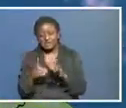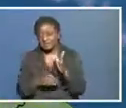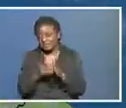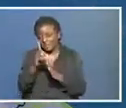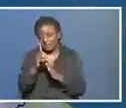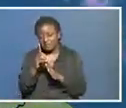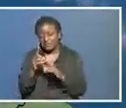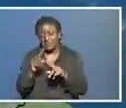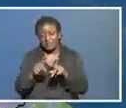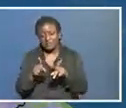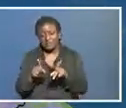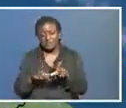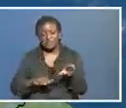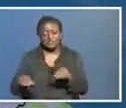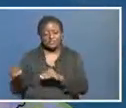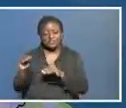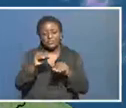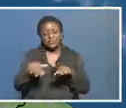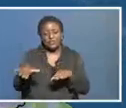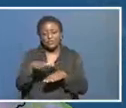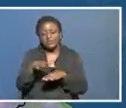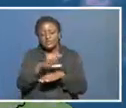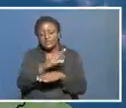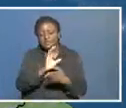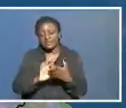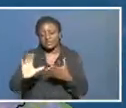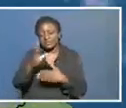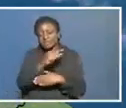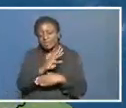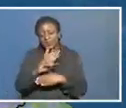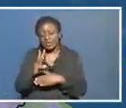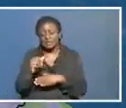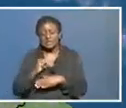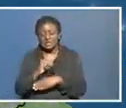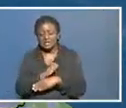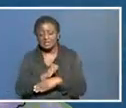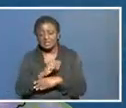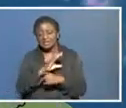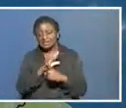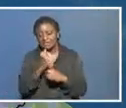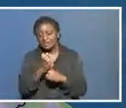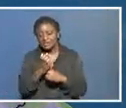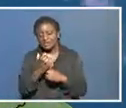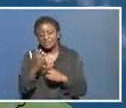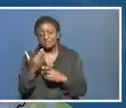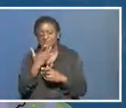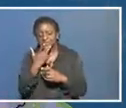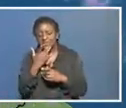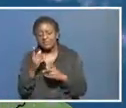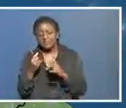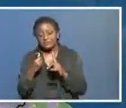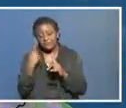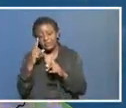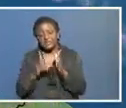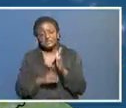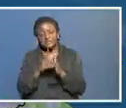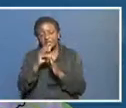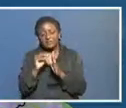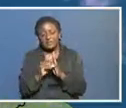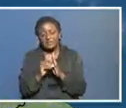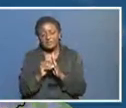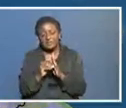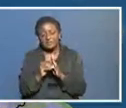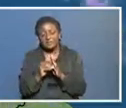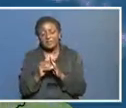the central and western Atlantic early next week, conditions will become more favorable for development. This has been your ZNS Tropical Weather